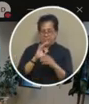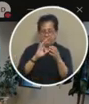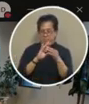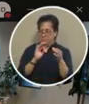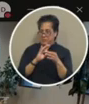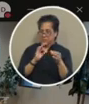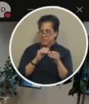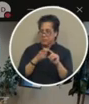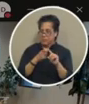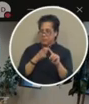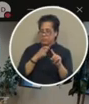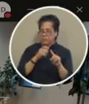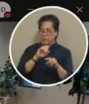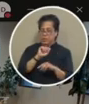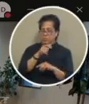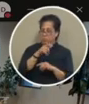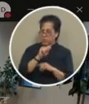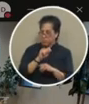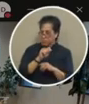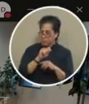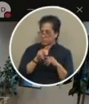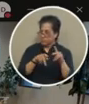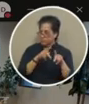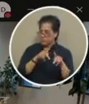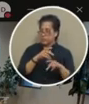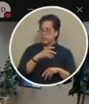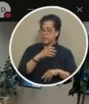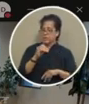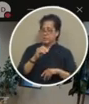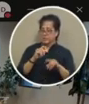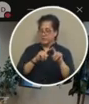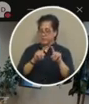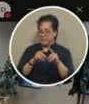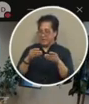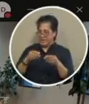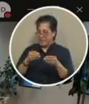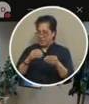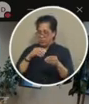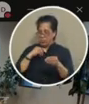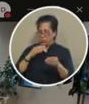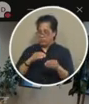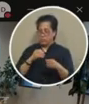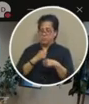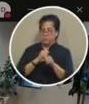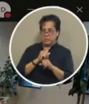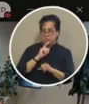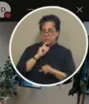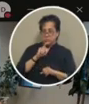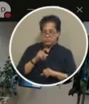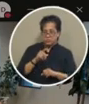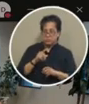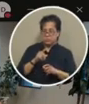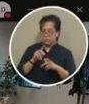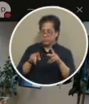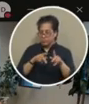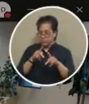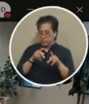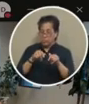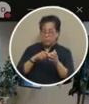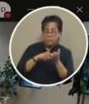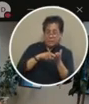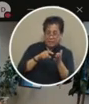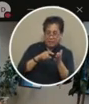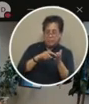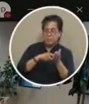different apartment owners and different landowners that they want to make sure that, you know, folks that can pay, that they're